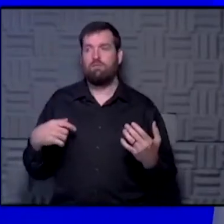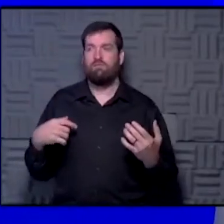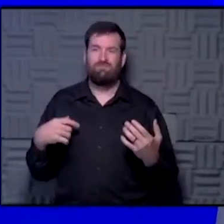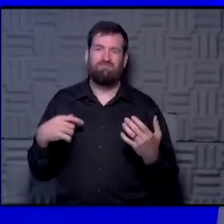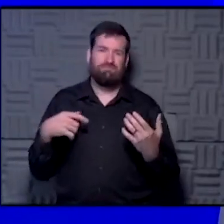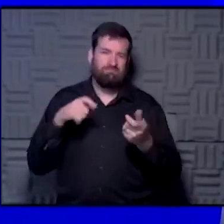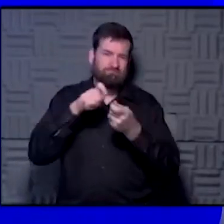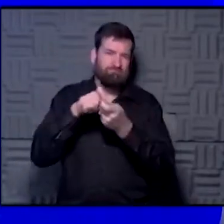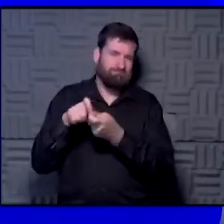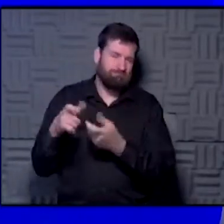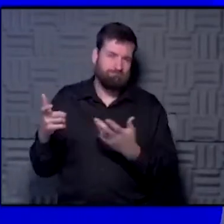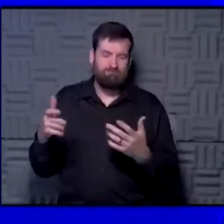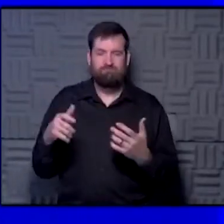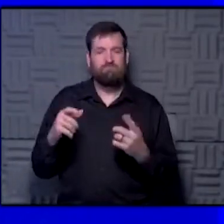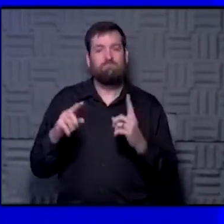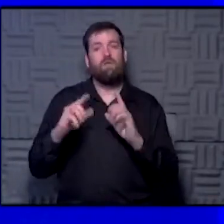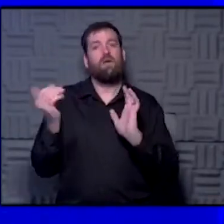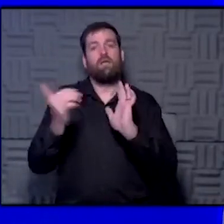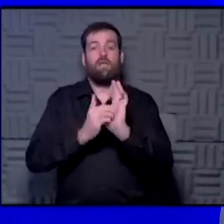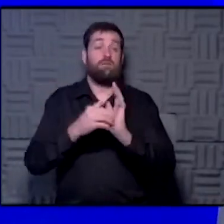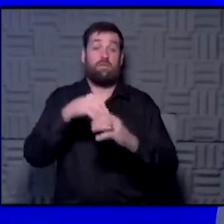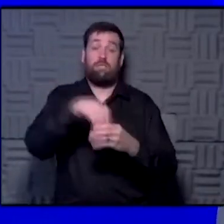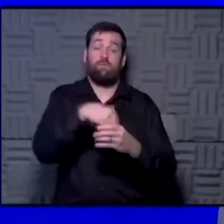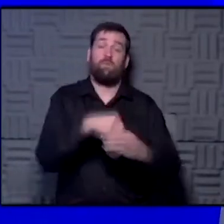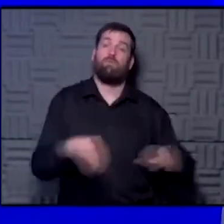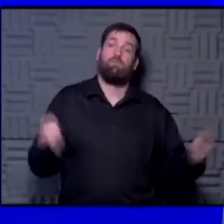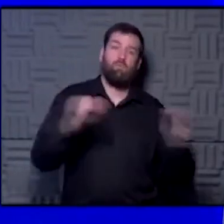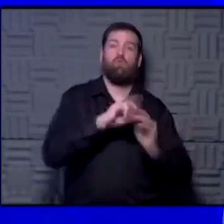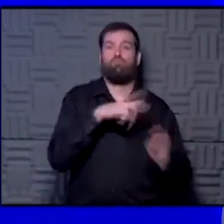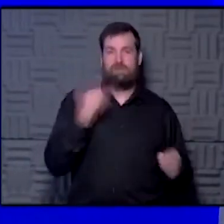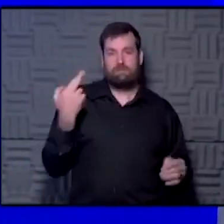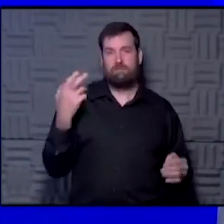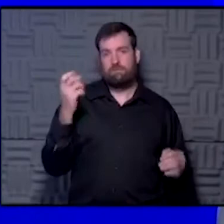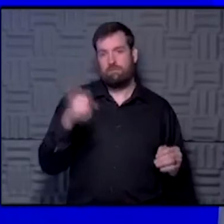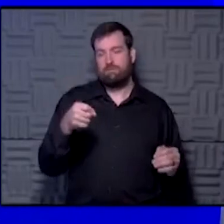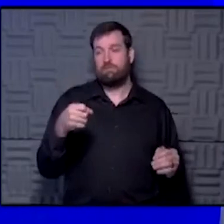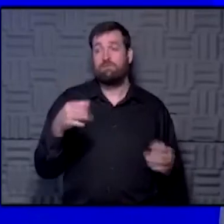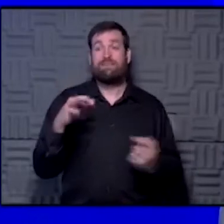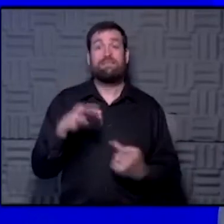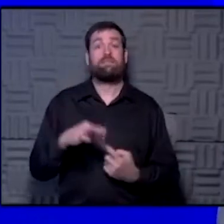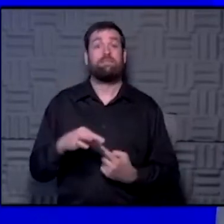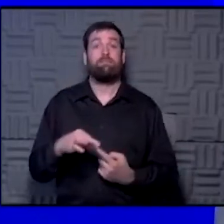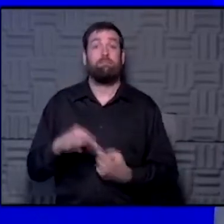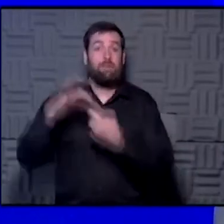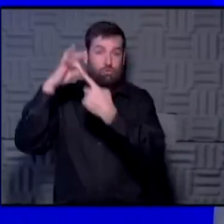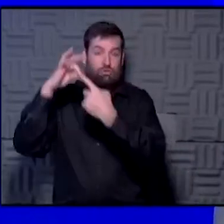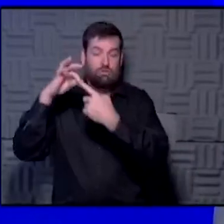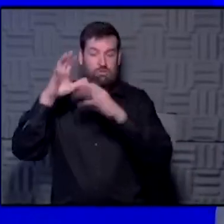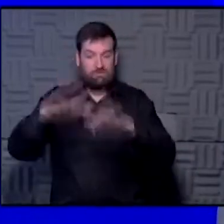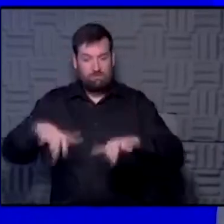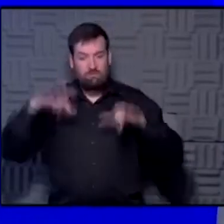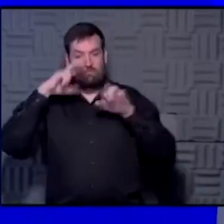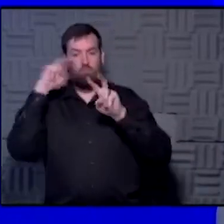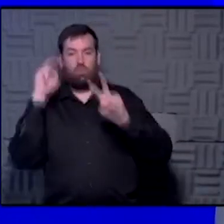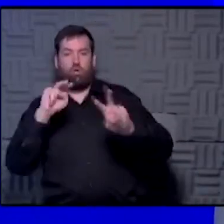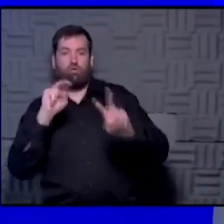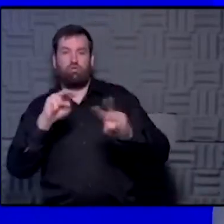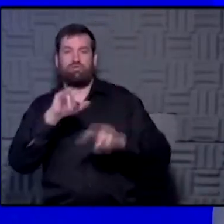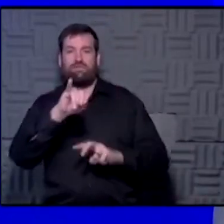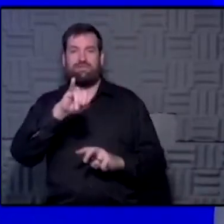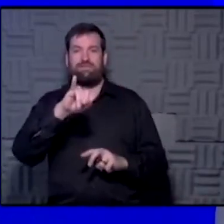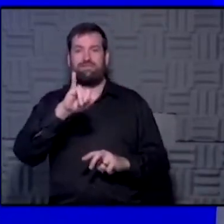bit details in there. But again, I think certainly indoors is going to be a little bit more risky, and especially if you are spectating and sitting on the